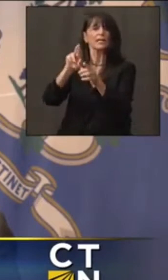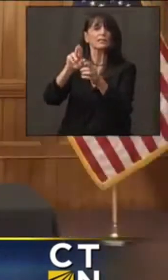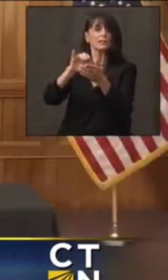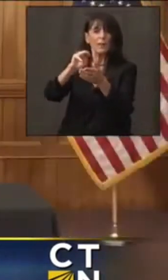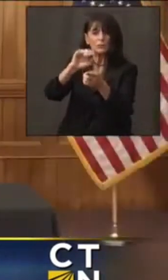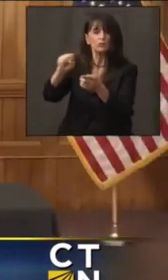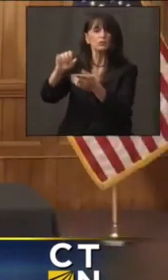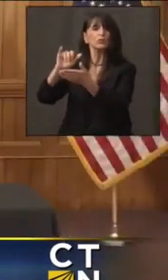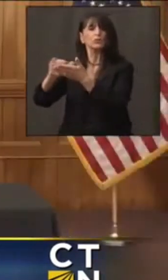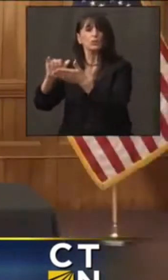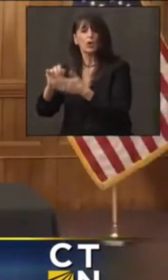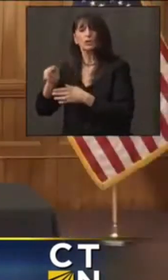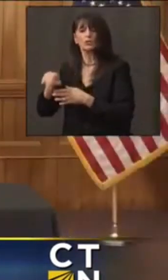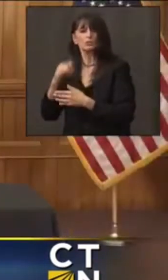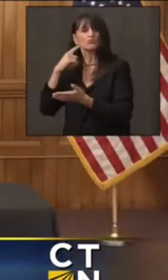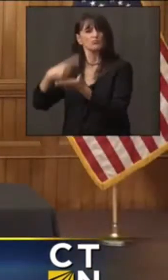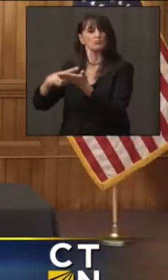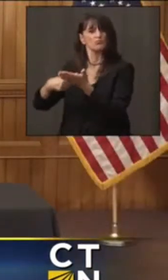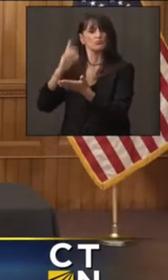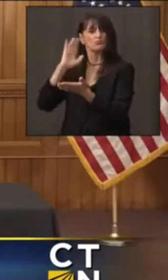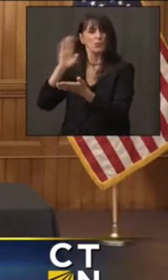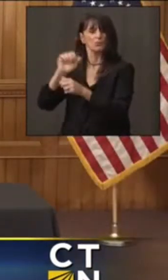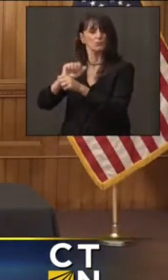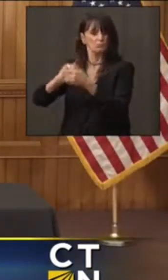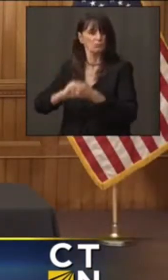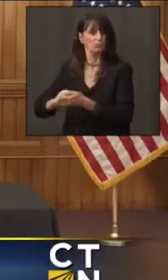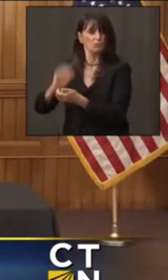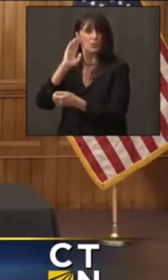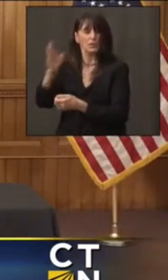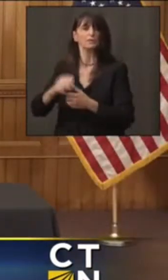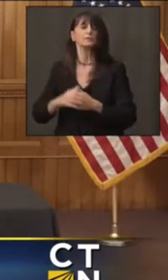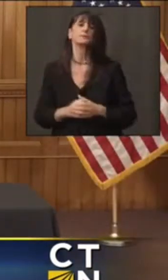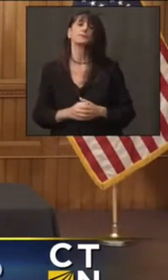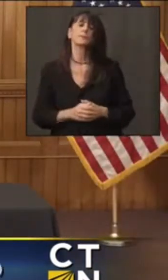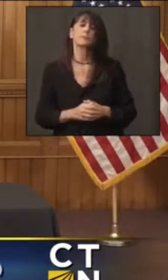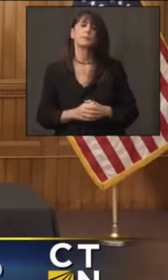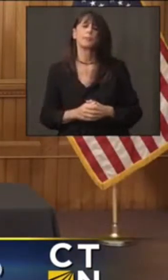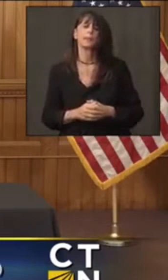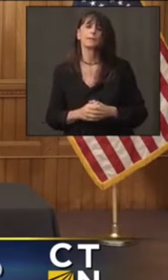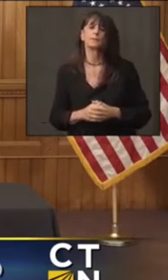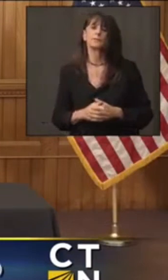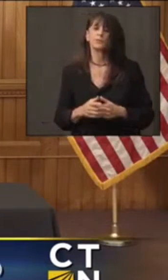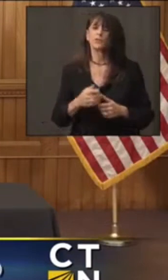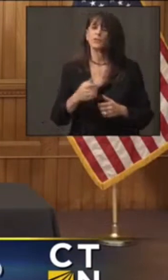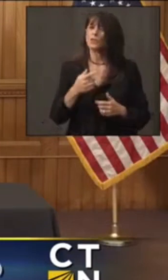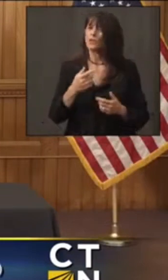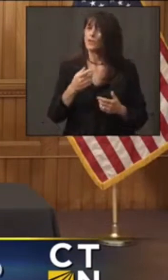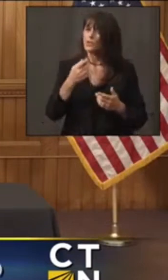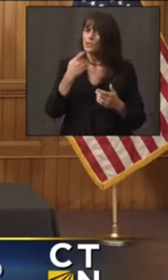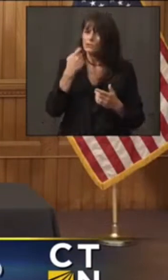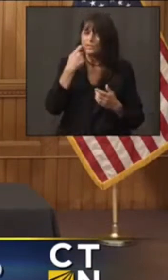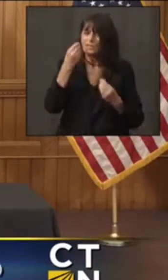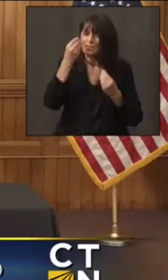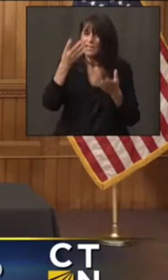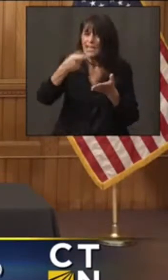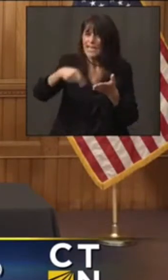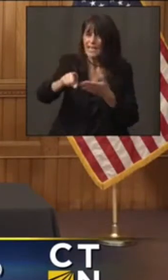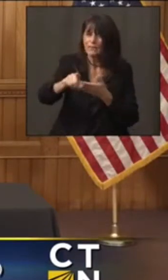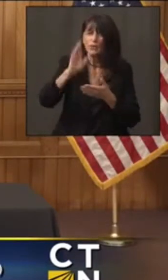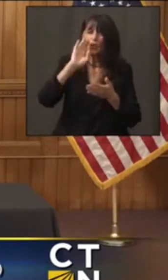And in terms of the grant program, I know you said that you were going to be announcing the details next